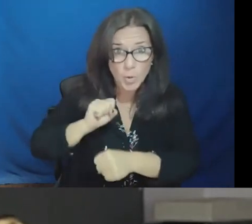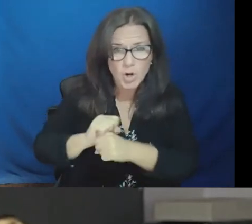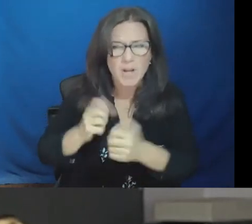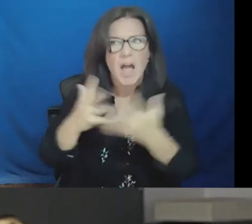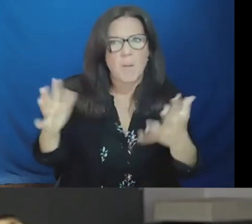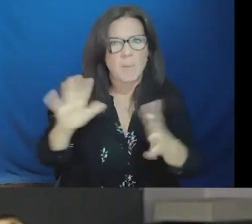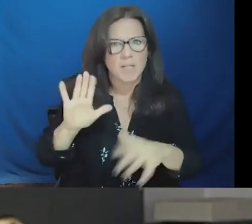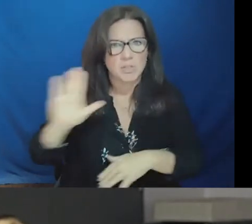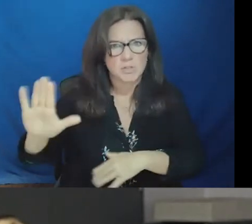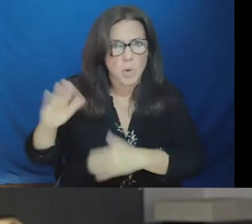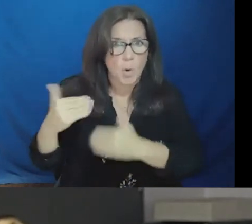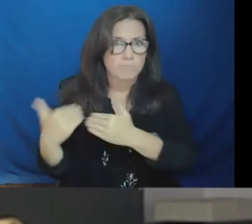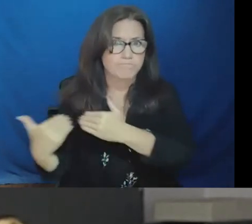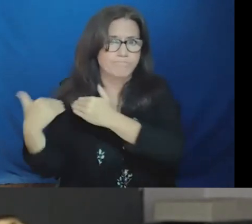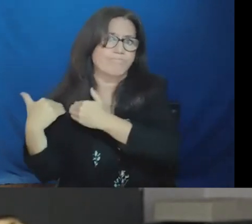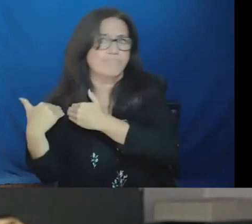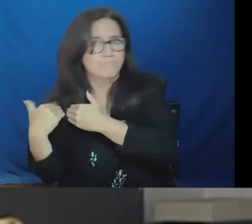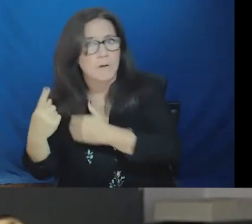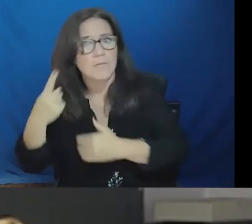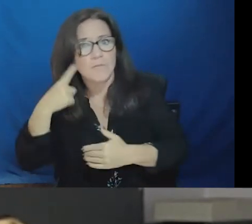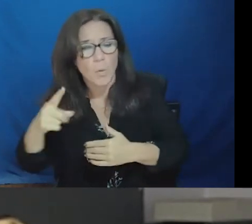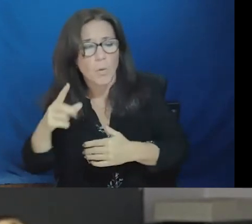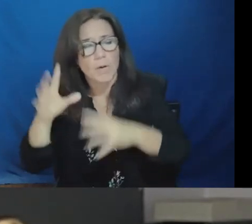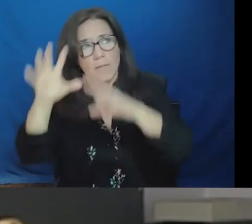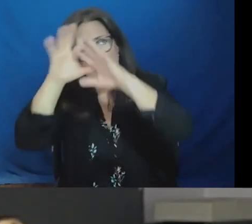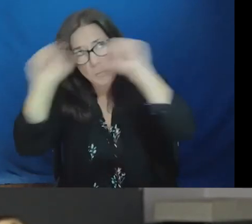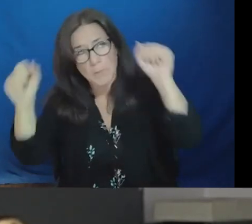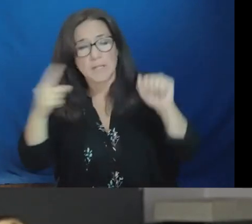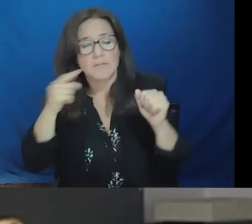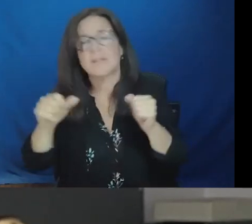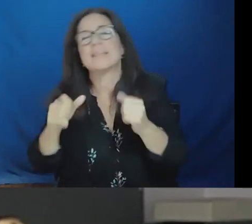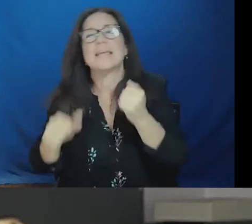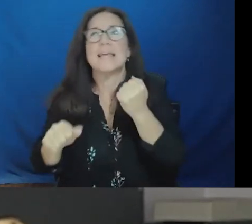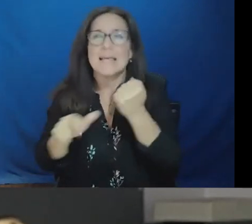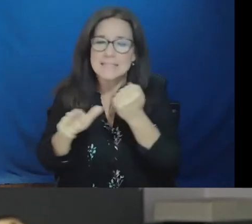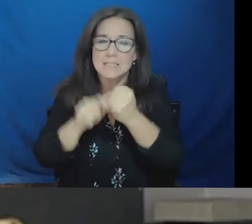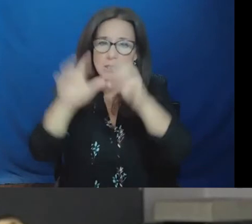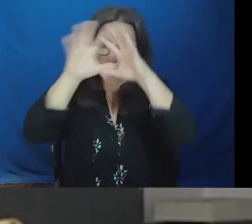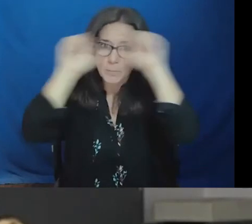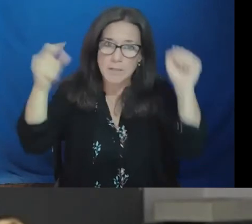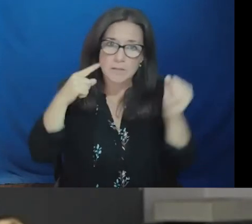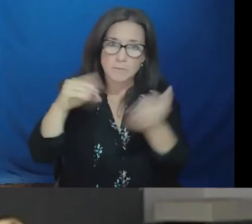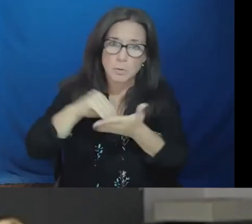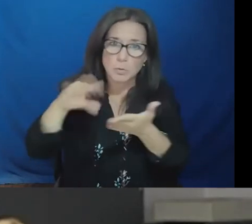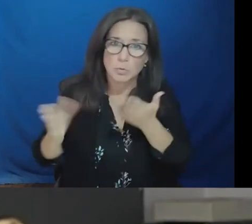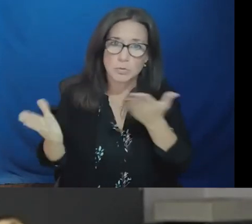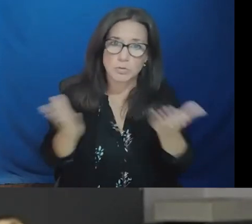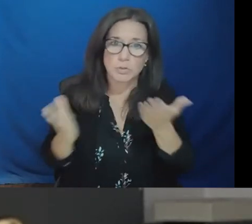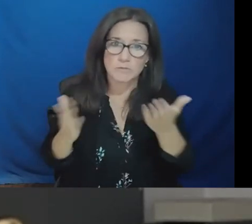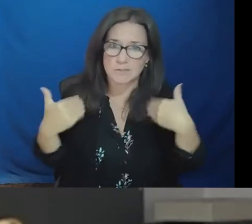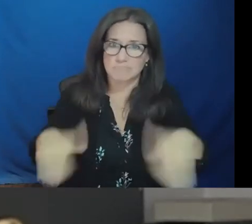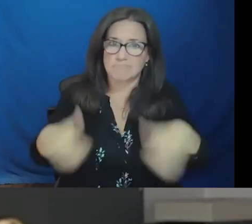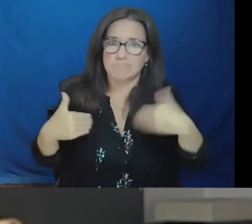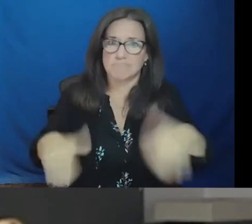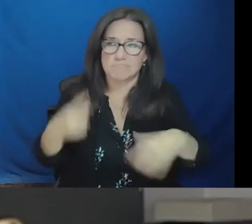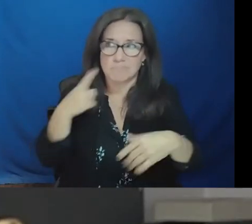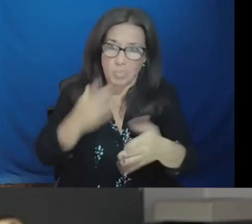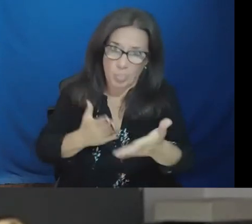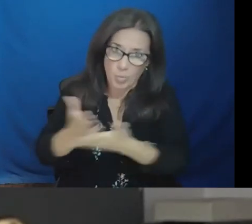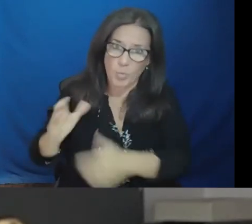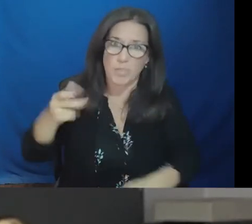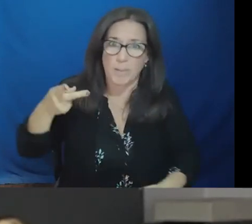as the assistant superintendent for student services during a pandemic. And so I just want to acknowledge that with full support of